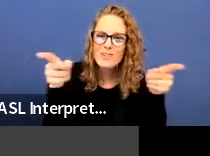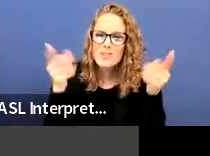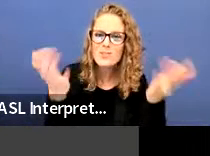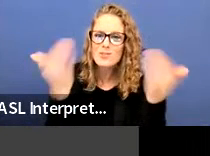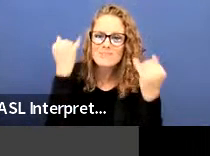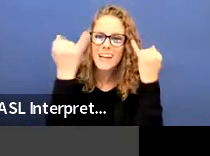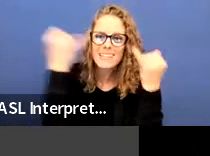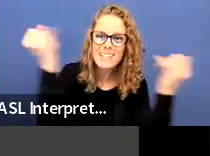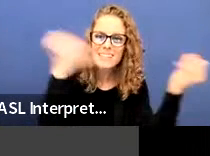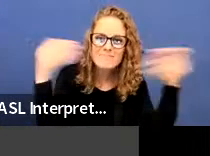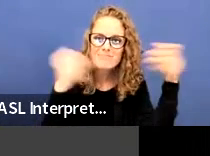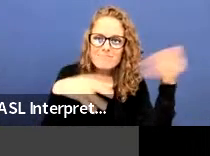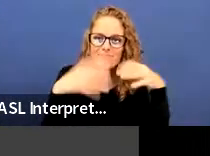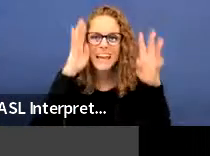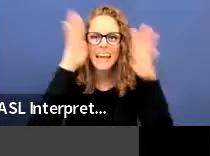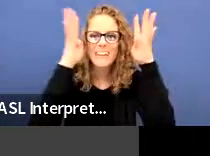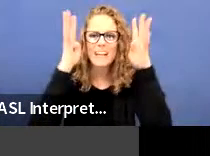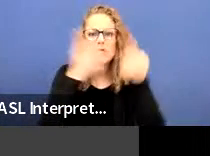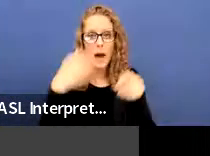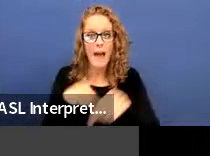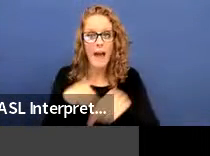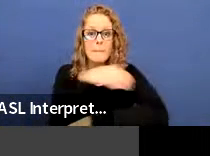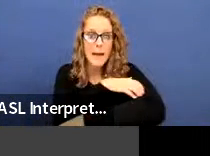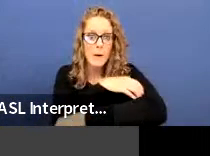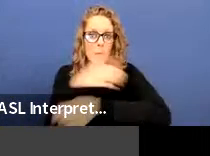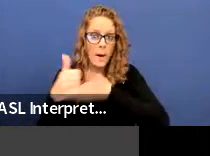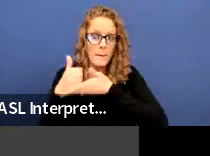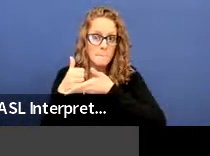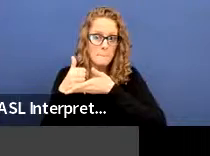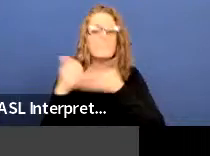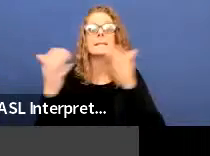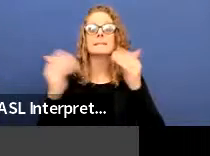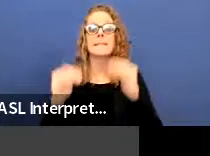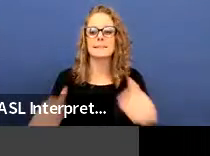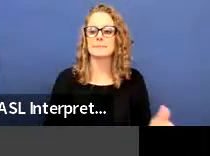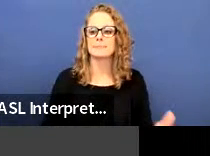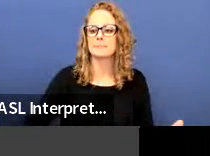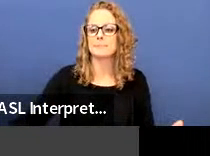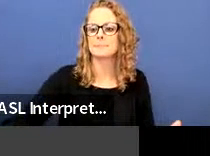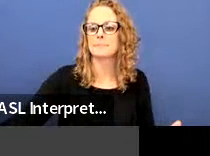you have the power to help us do that. Next, please.